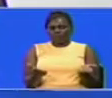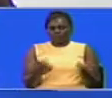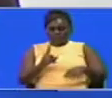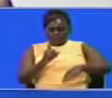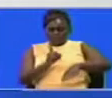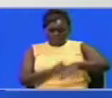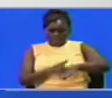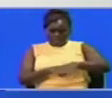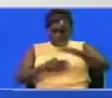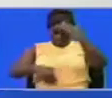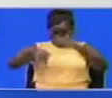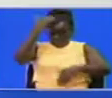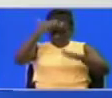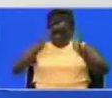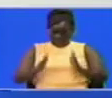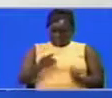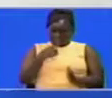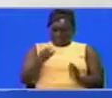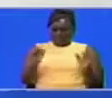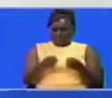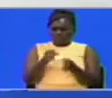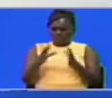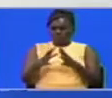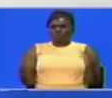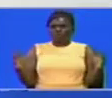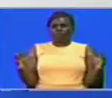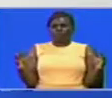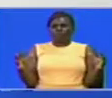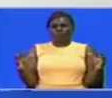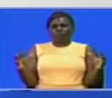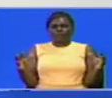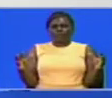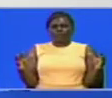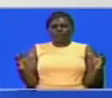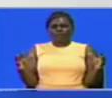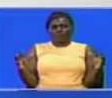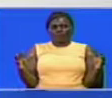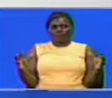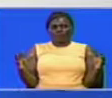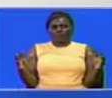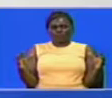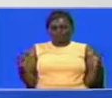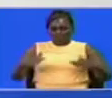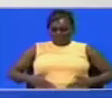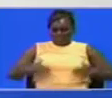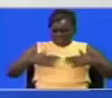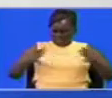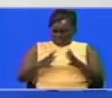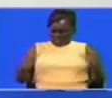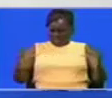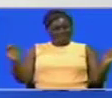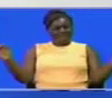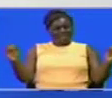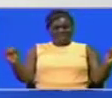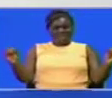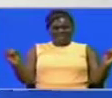When professor says it is not possible to expand, we are not talking of physically expanding land. That